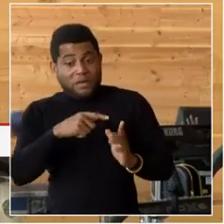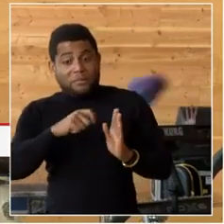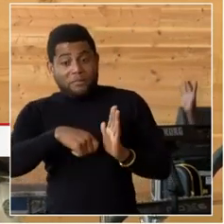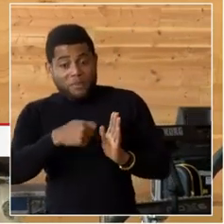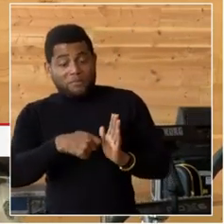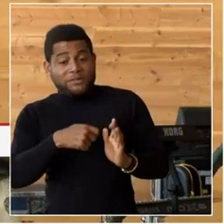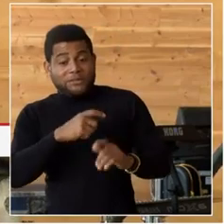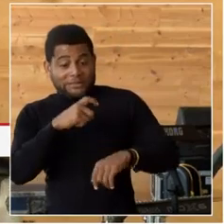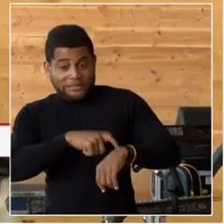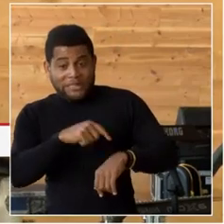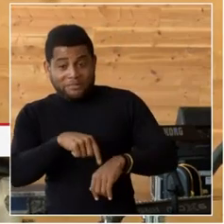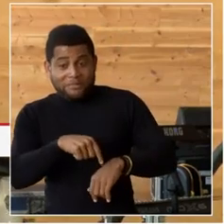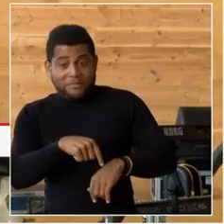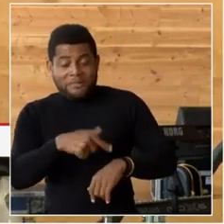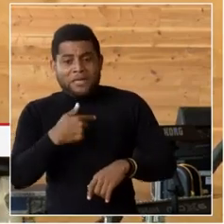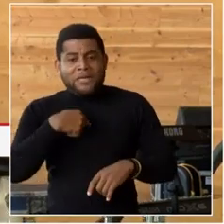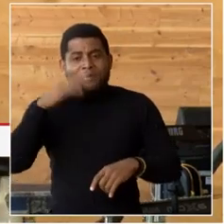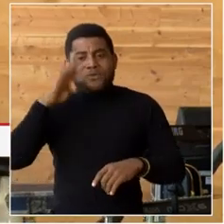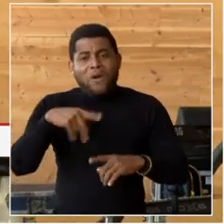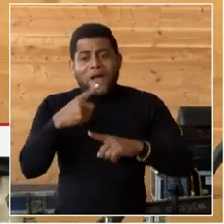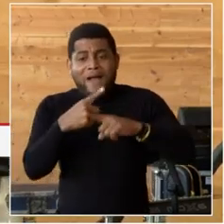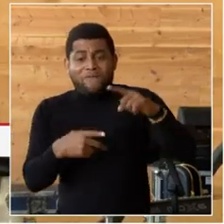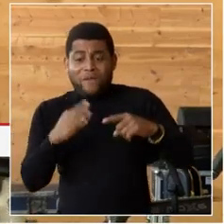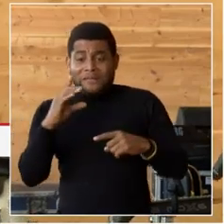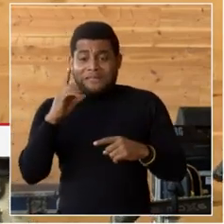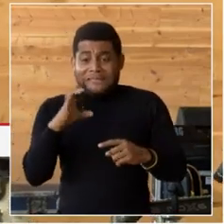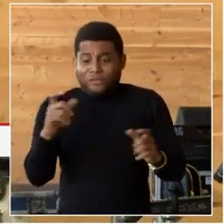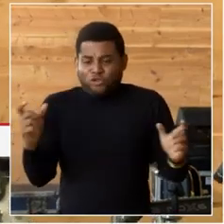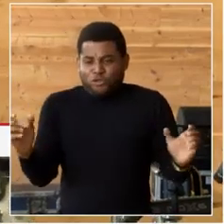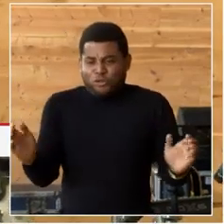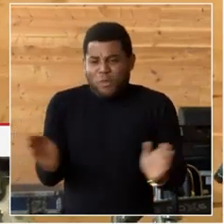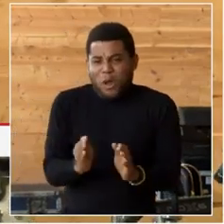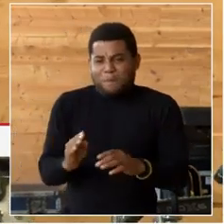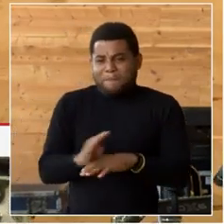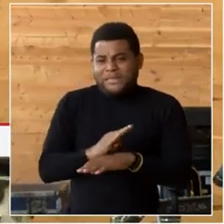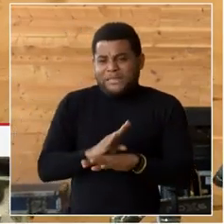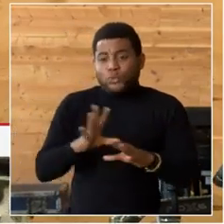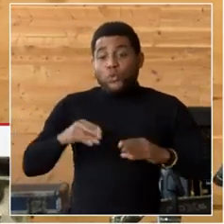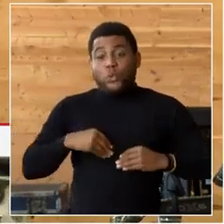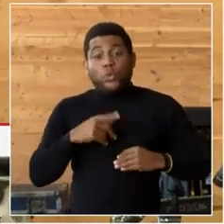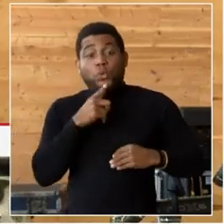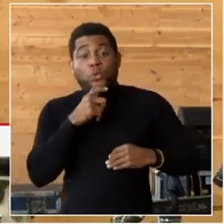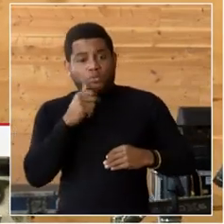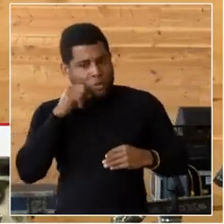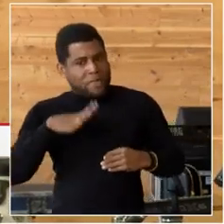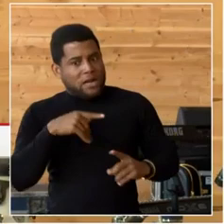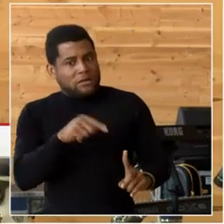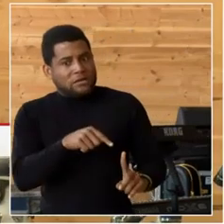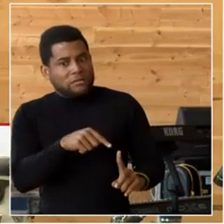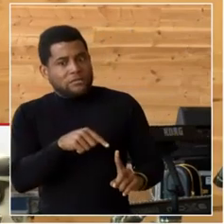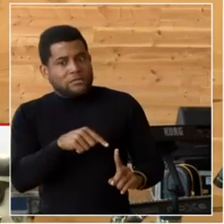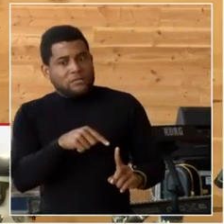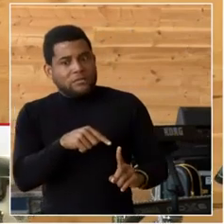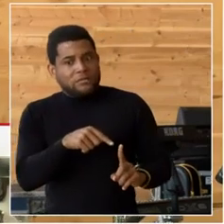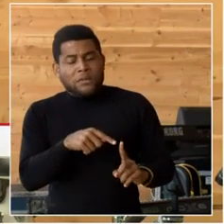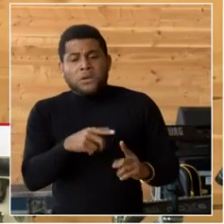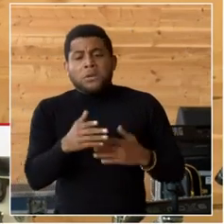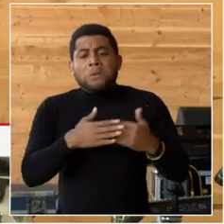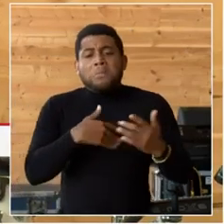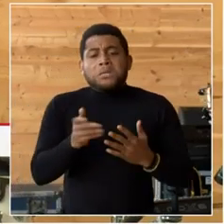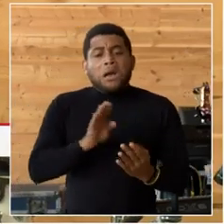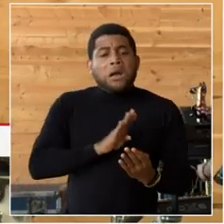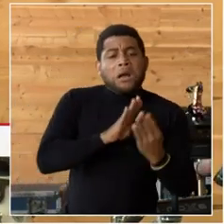of the district's small businesses are owned by women, that shows us that no matter what the obstacles